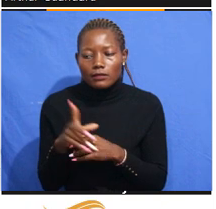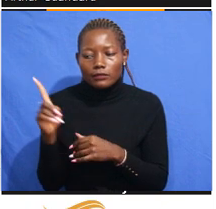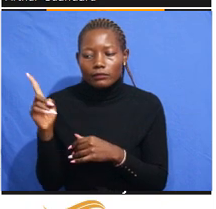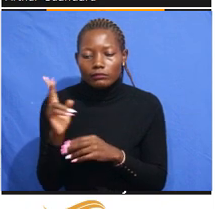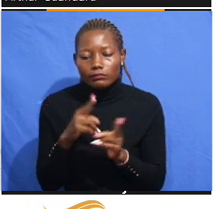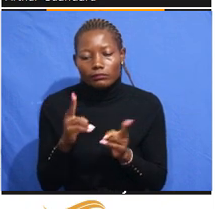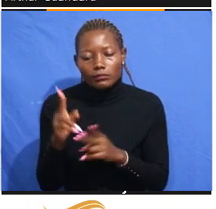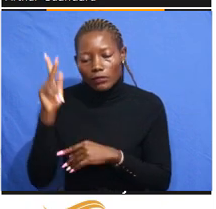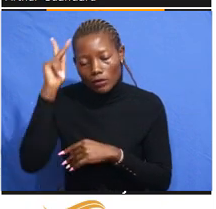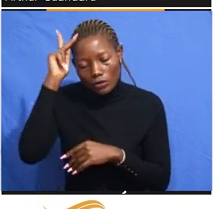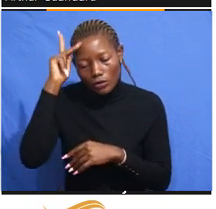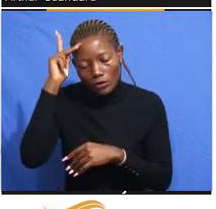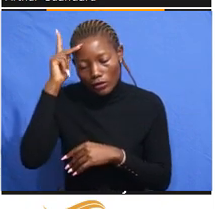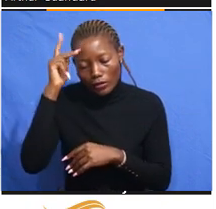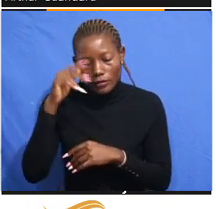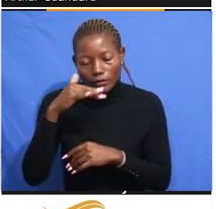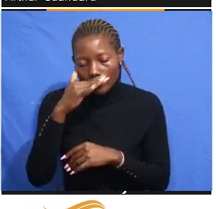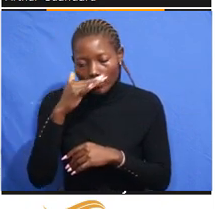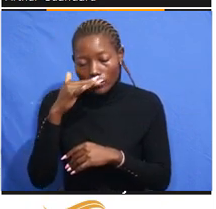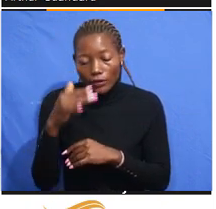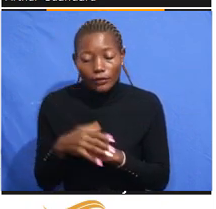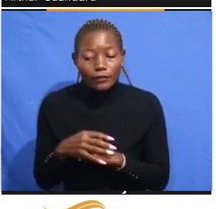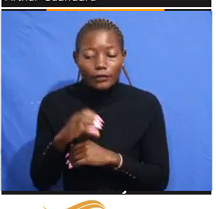knowledge. Oxygen, atmospheric